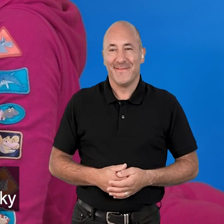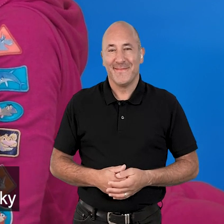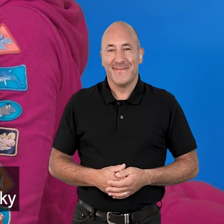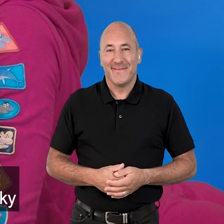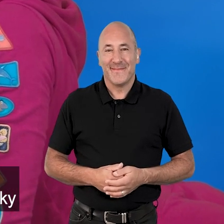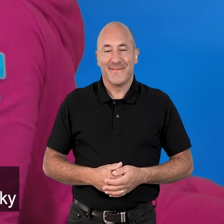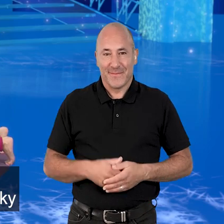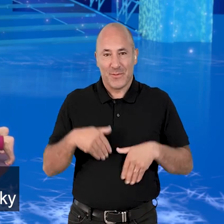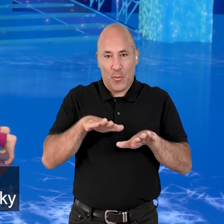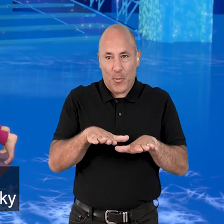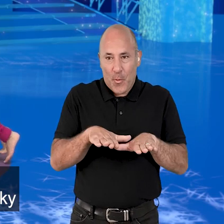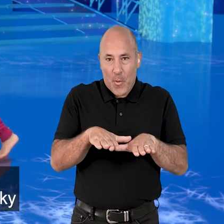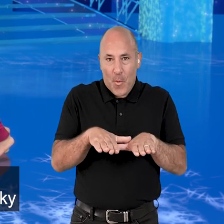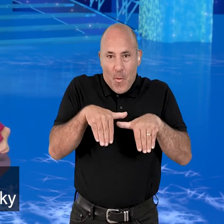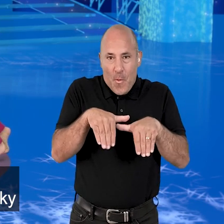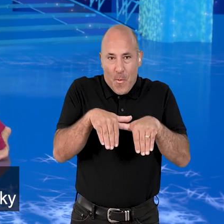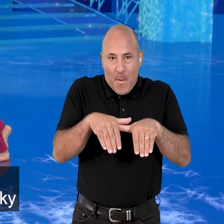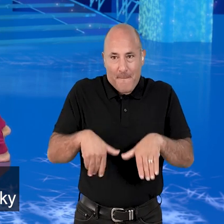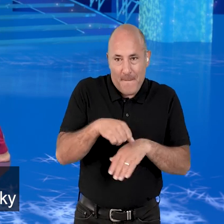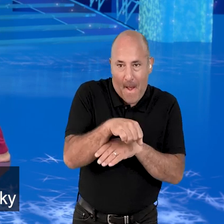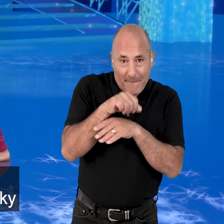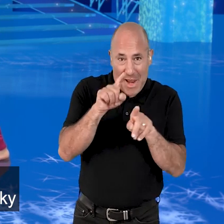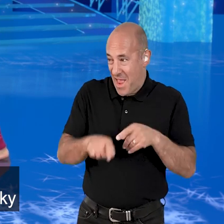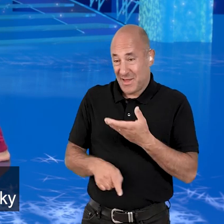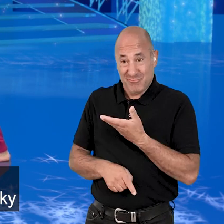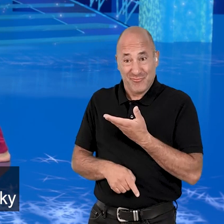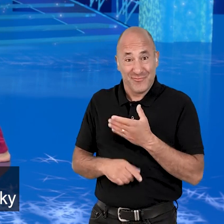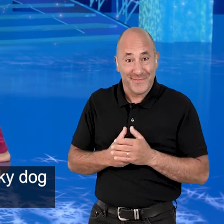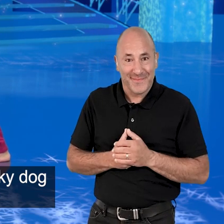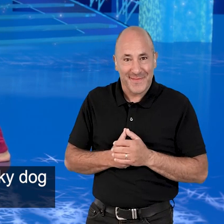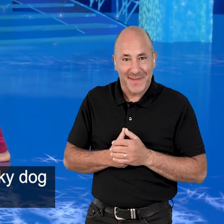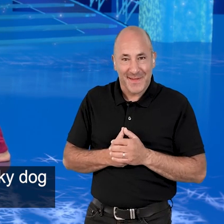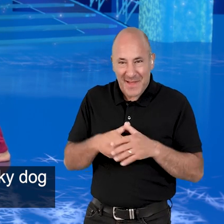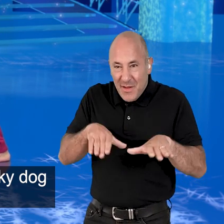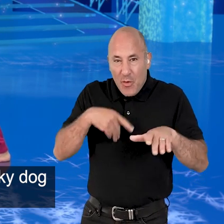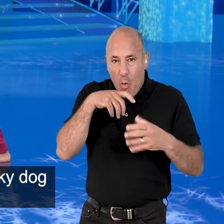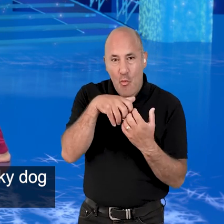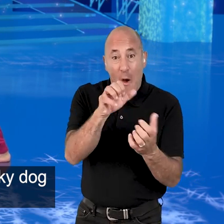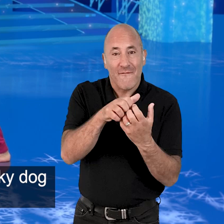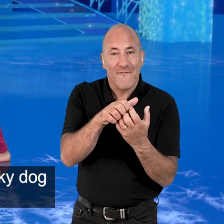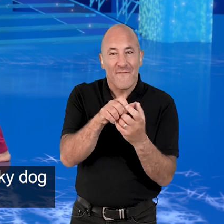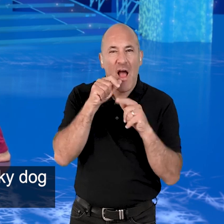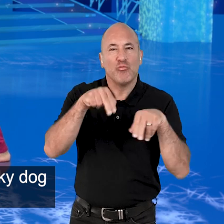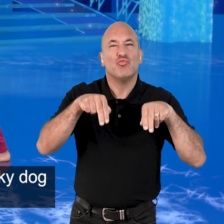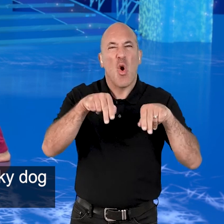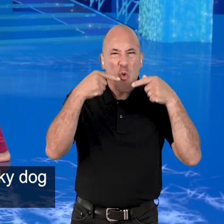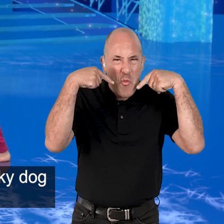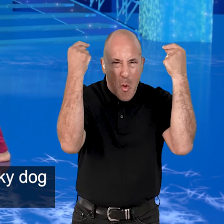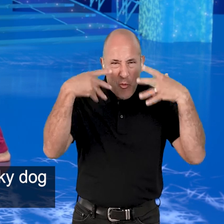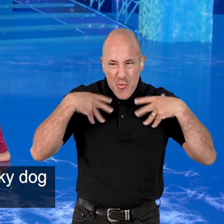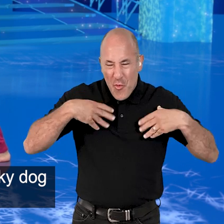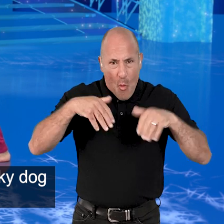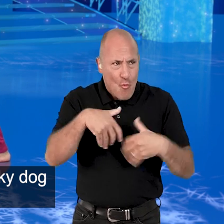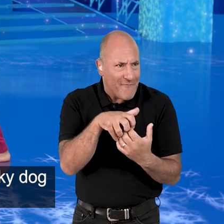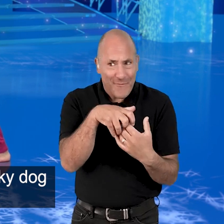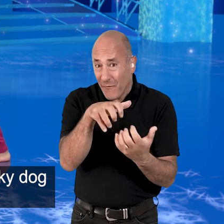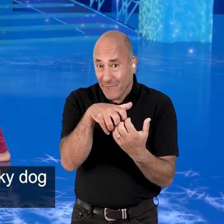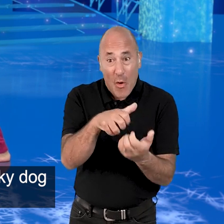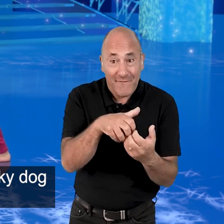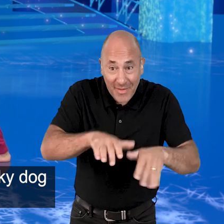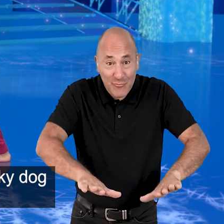We tuck our toes and lift our bottoms up to the sky, where we woof like a little husky dog. Woof, woof, woof,